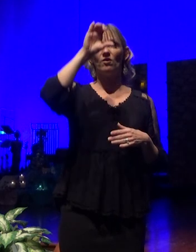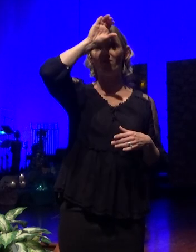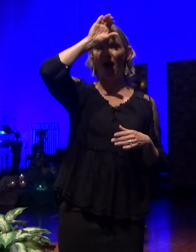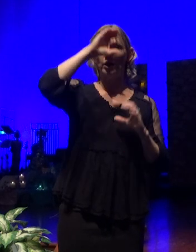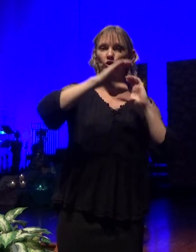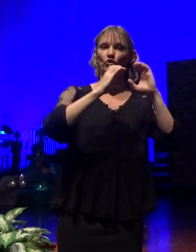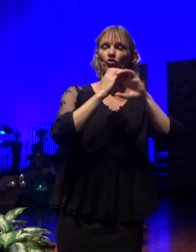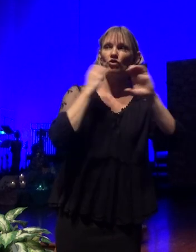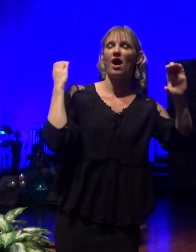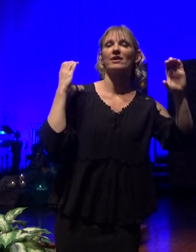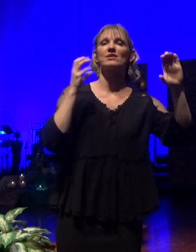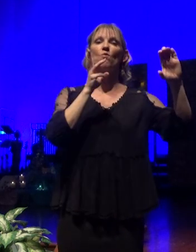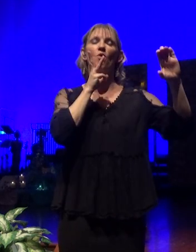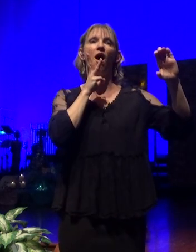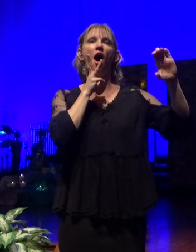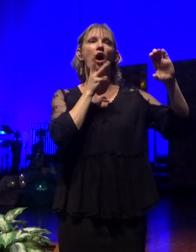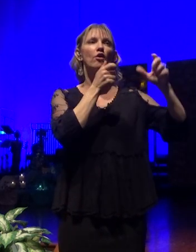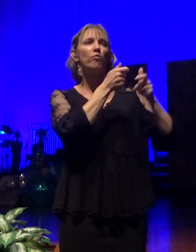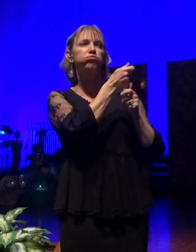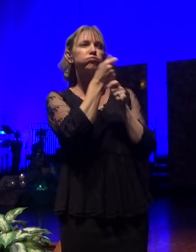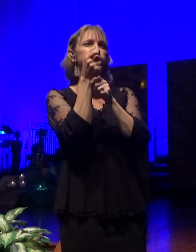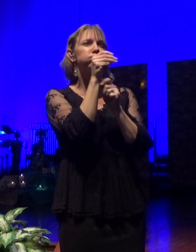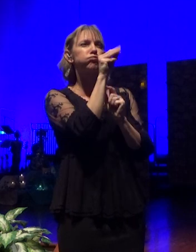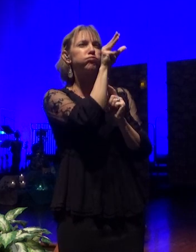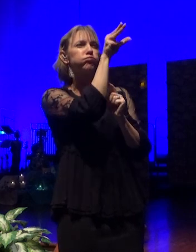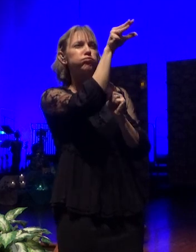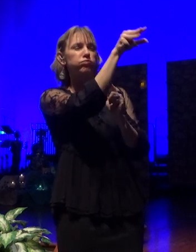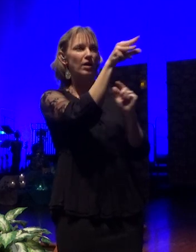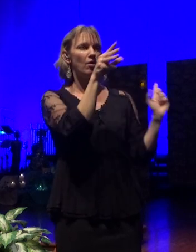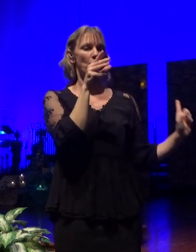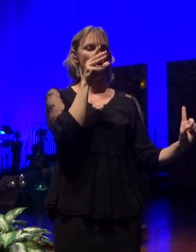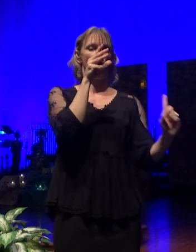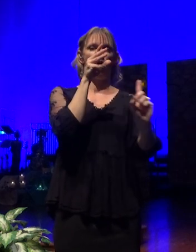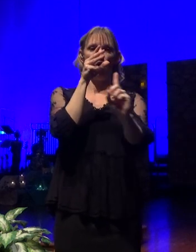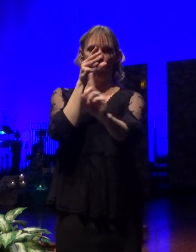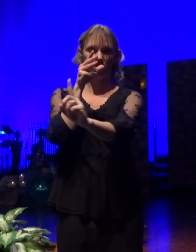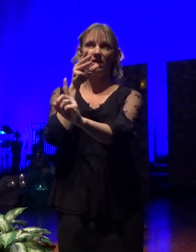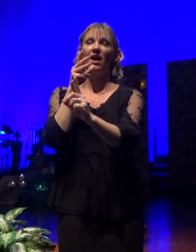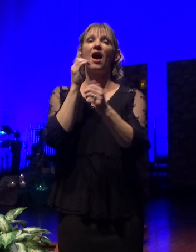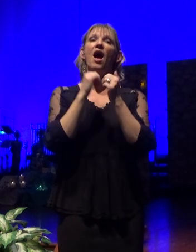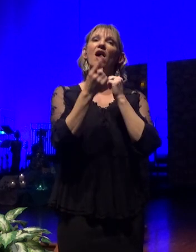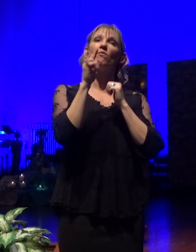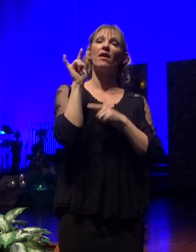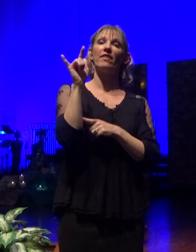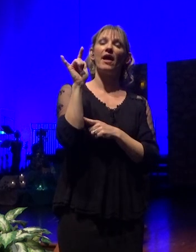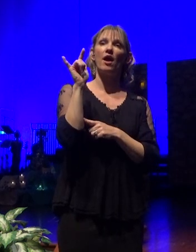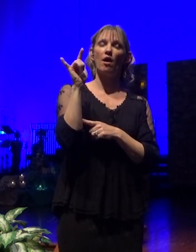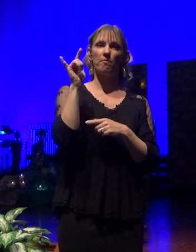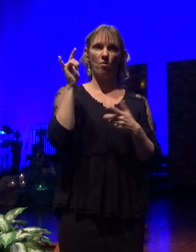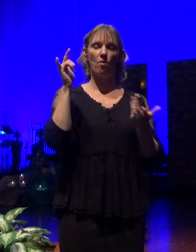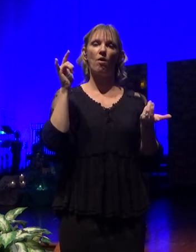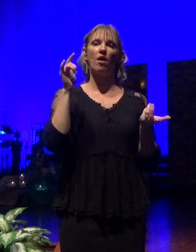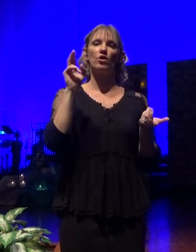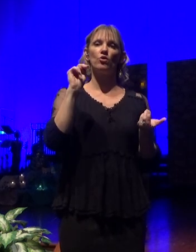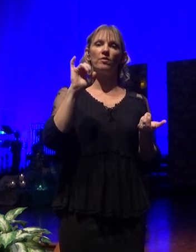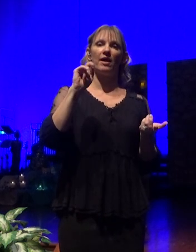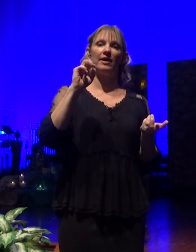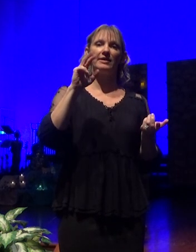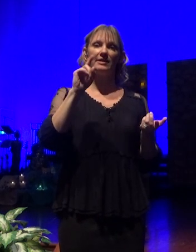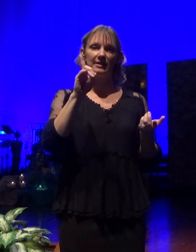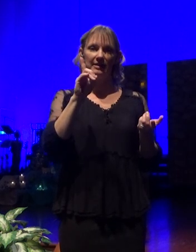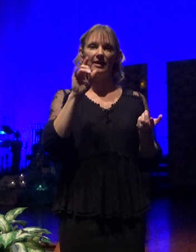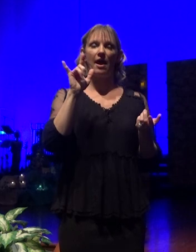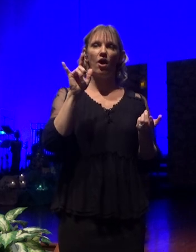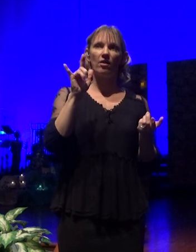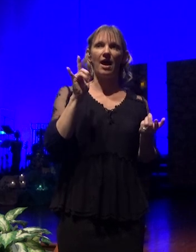water going, and she got to walk underneath that archway as everyone at the airport and United Airlines celebrated this